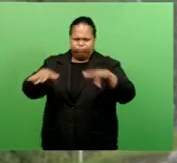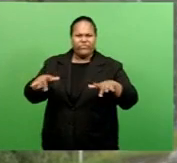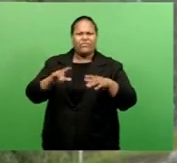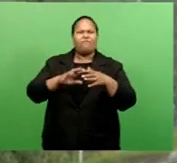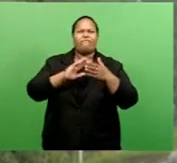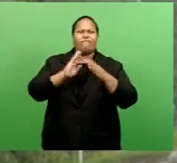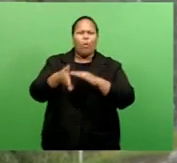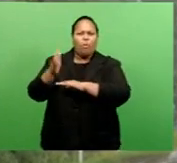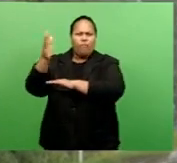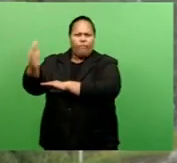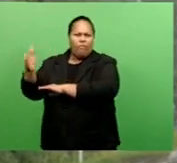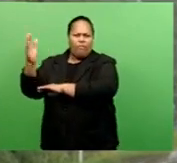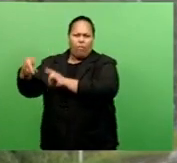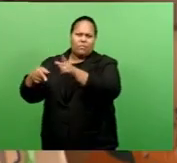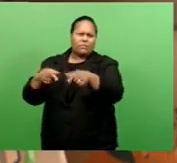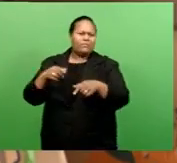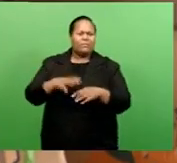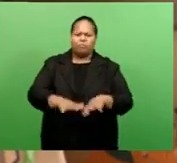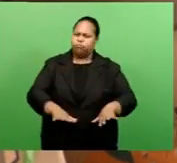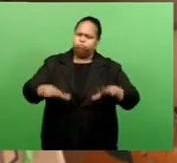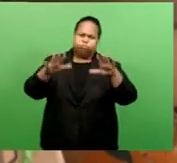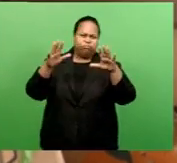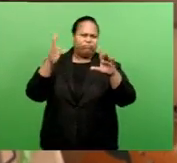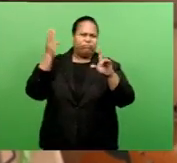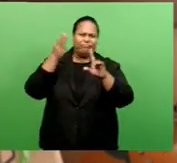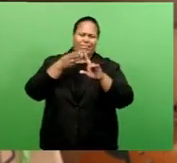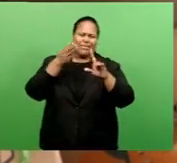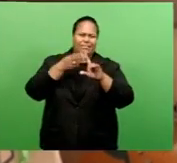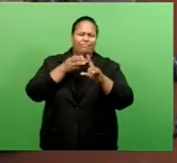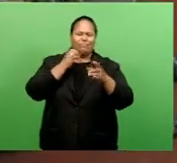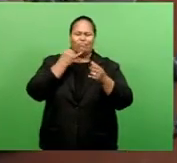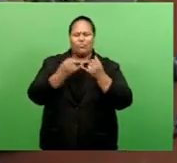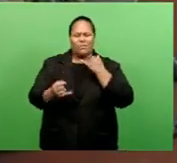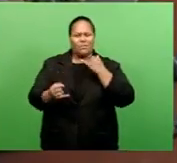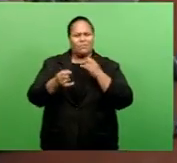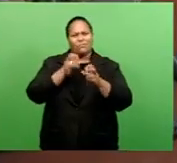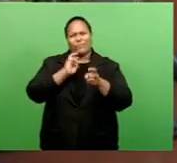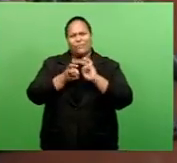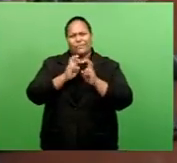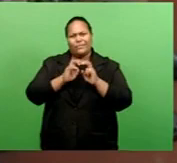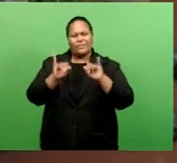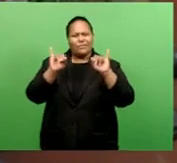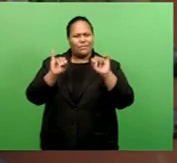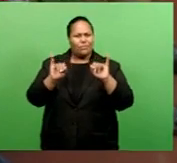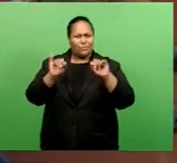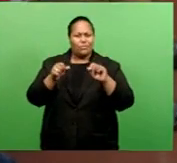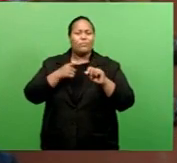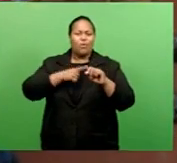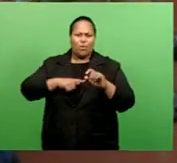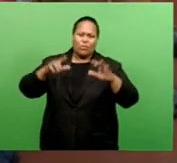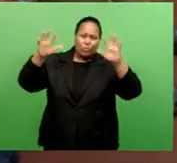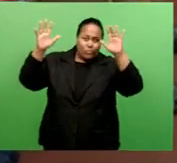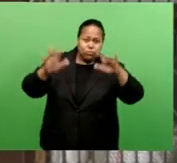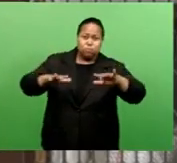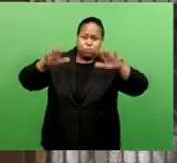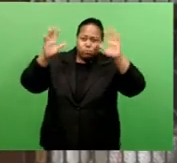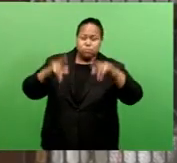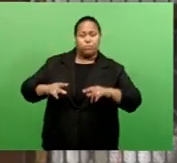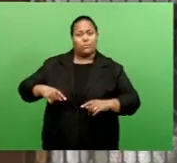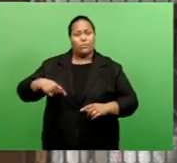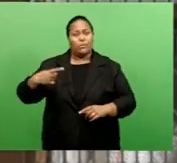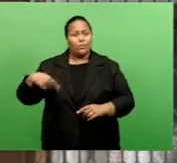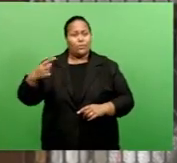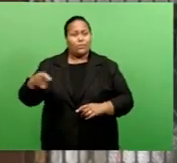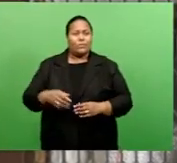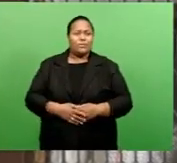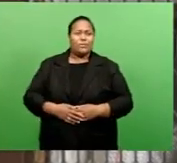village. Flooding was a major issue for villagers as the system brought lots of rain. All the floodwaters will try to come